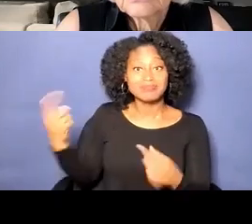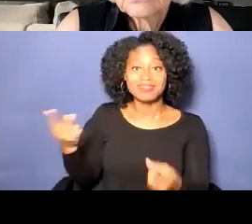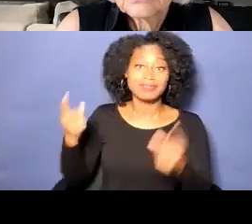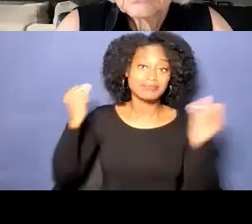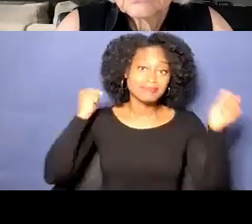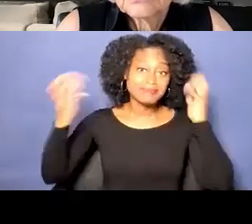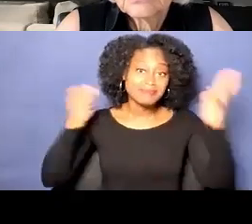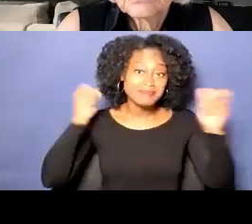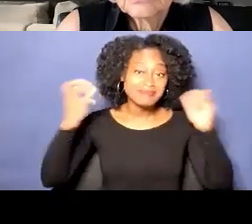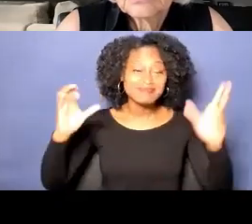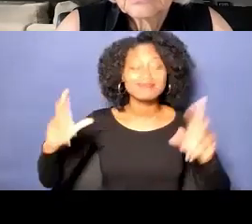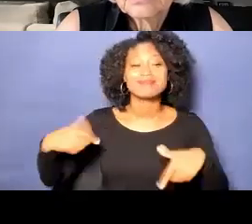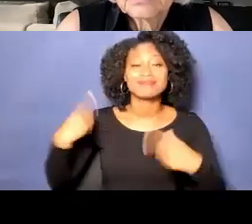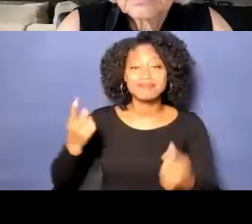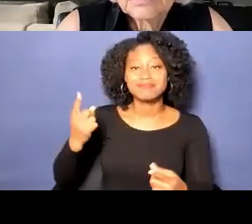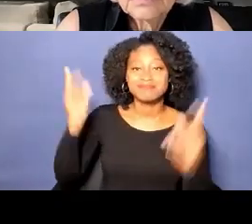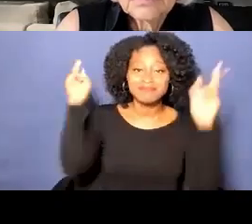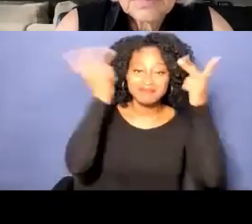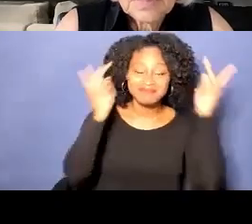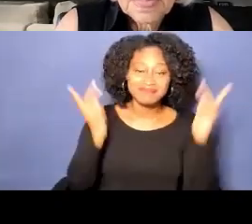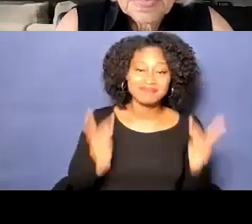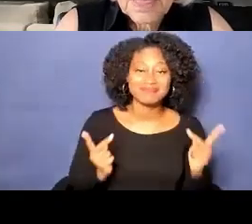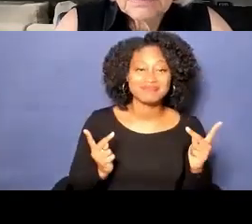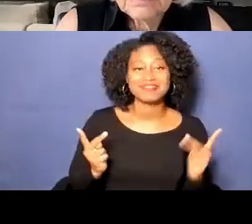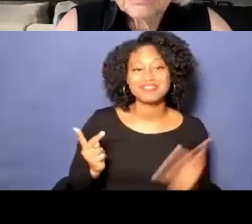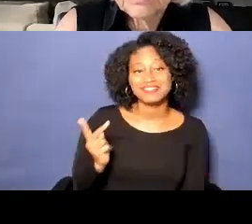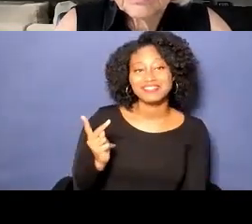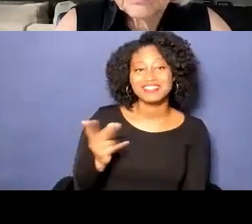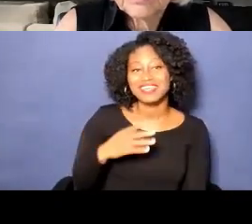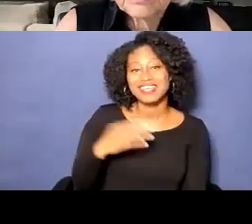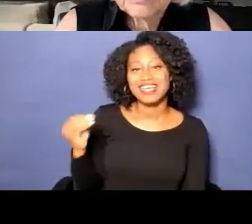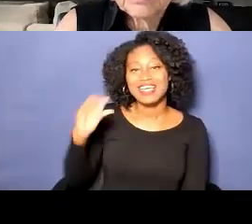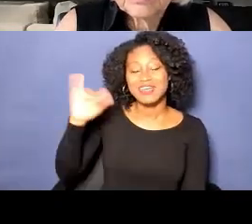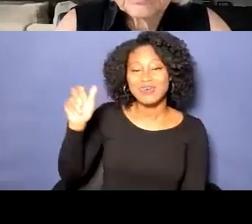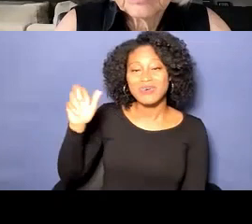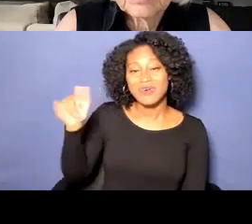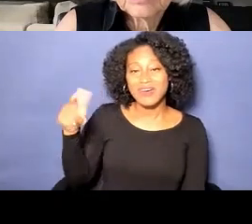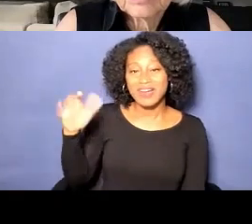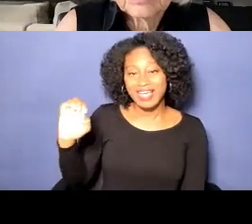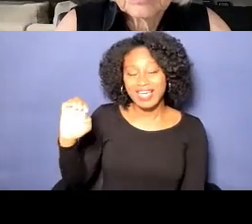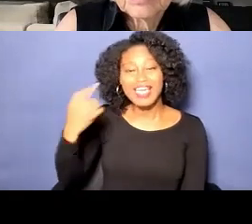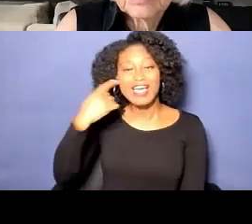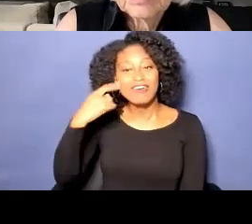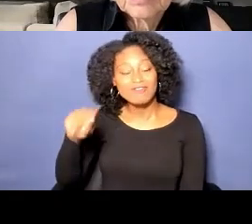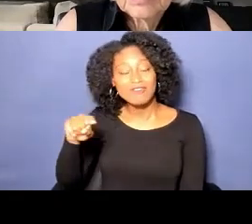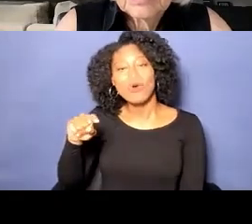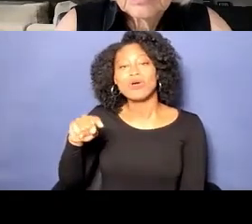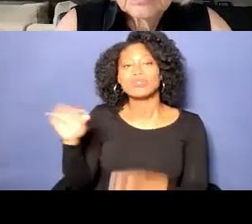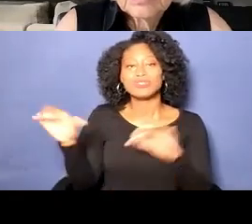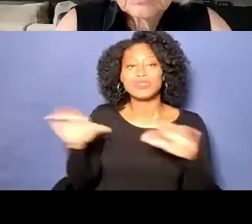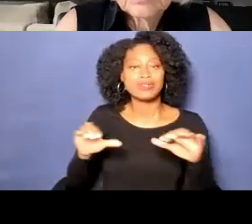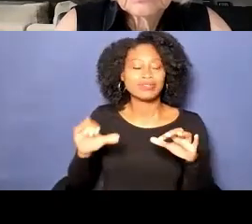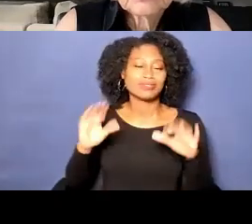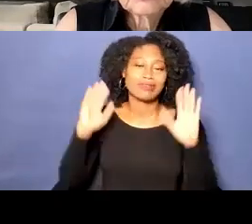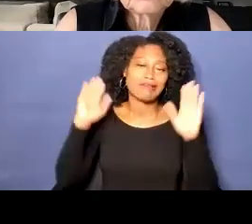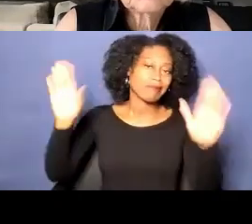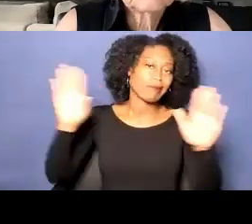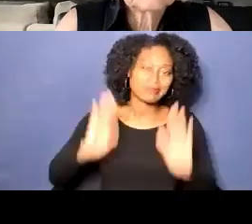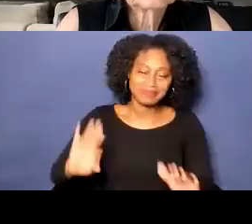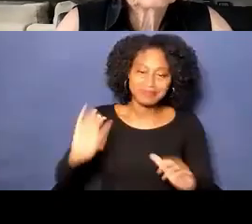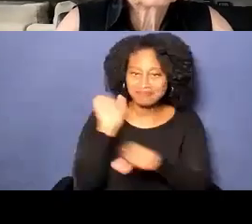signing, Kabarski and Jorge for just doing a fabulous